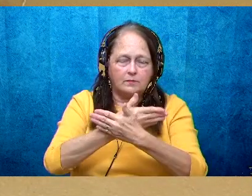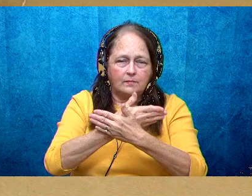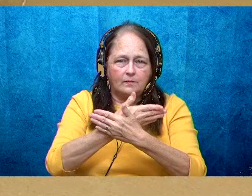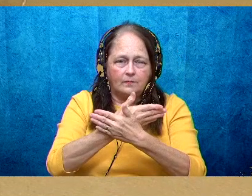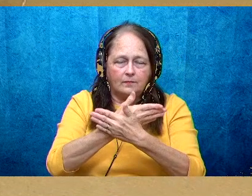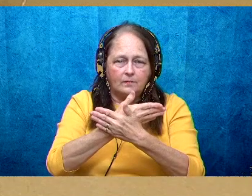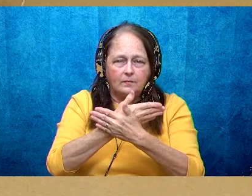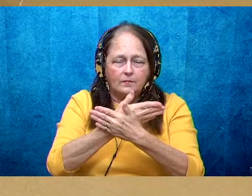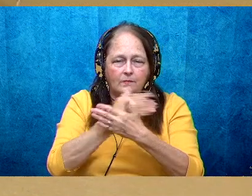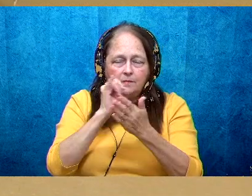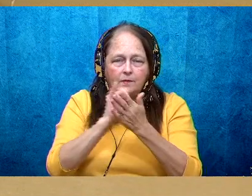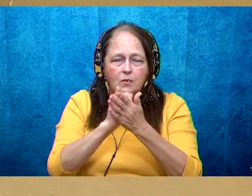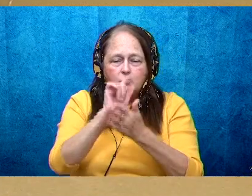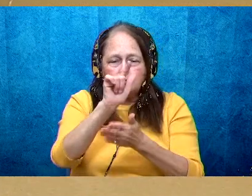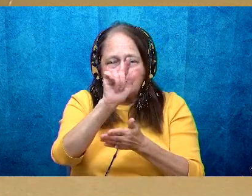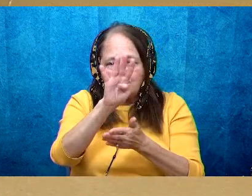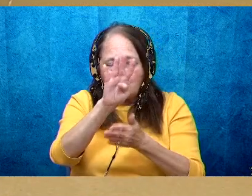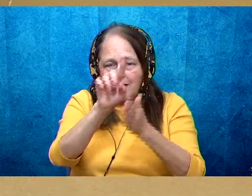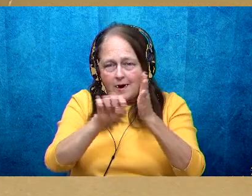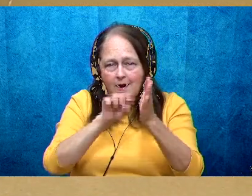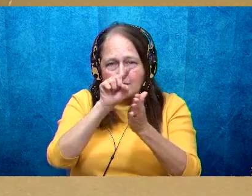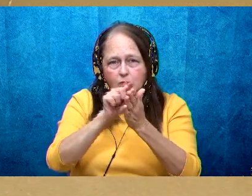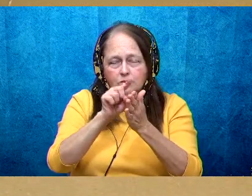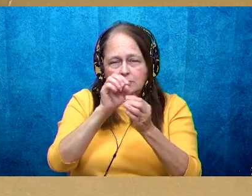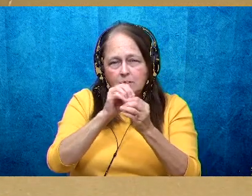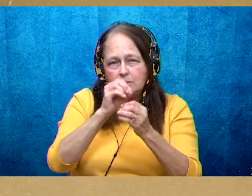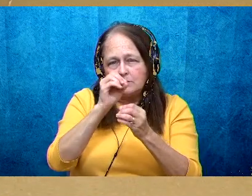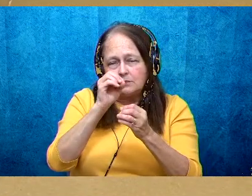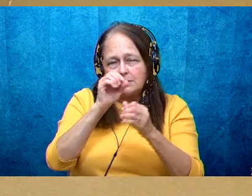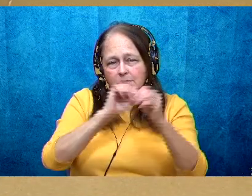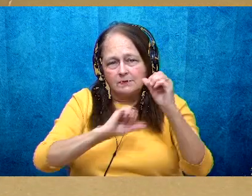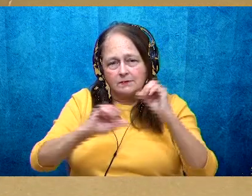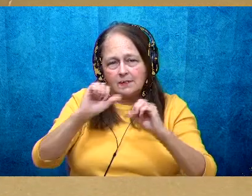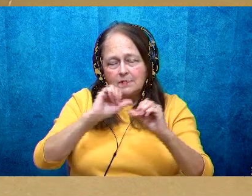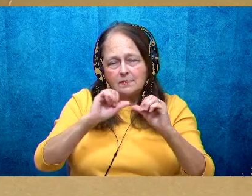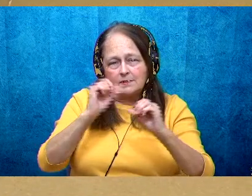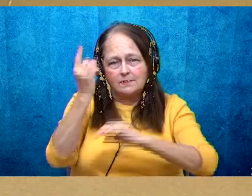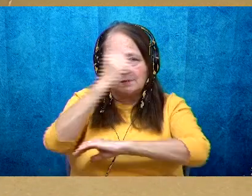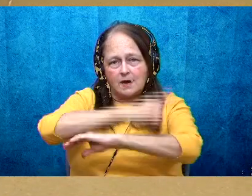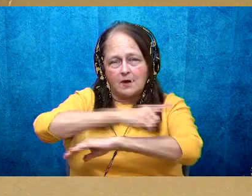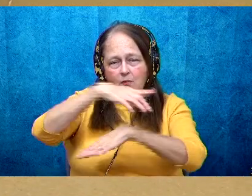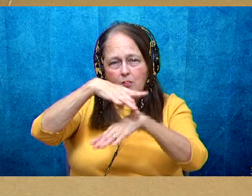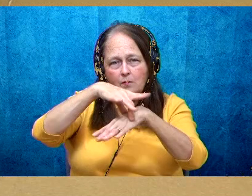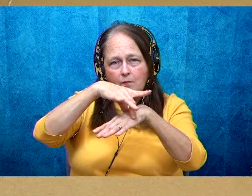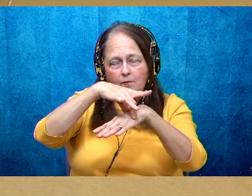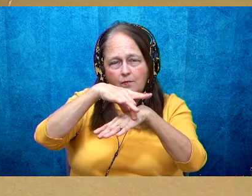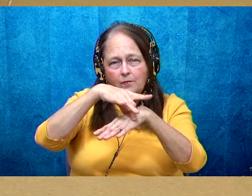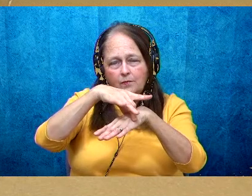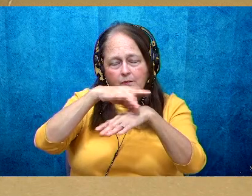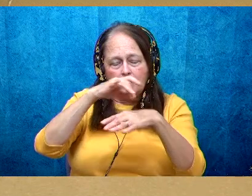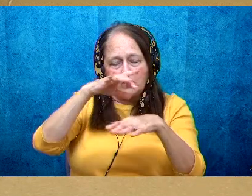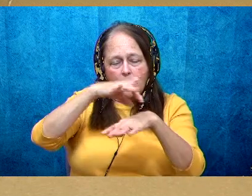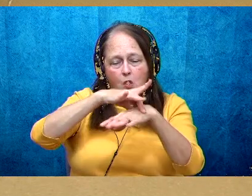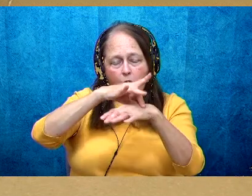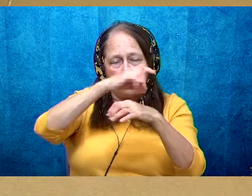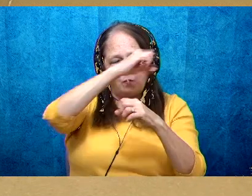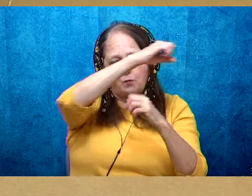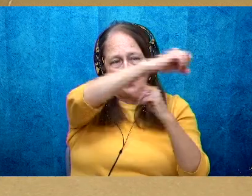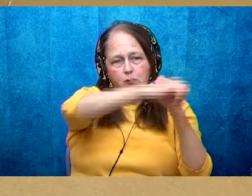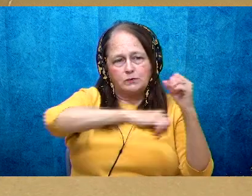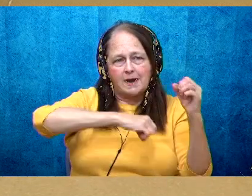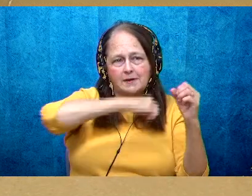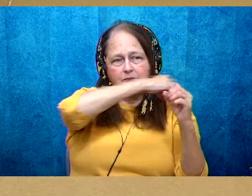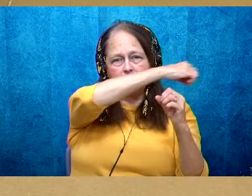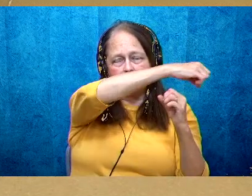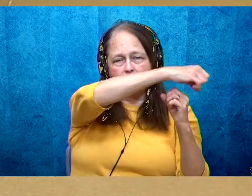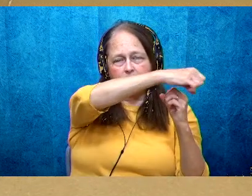Well, there are 24 hours in a scientific day on Earth as the Earth rotates. However,